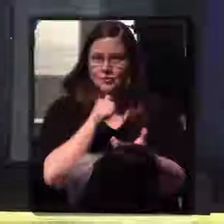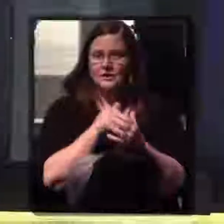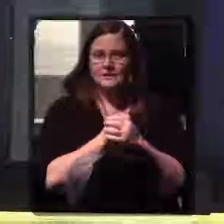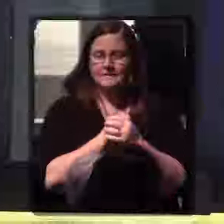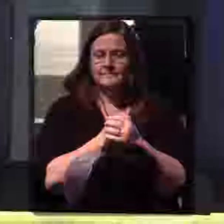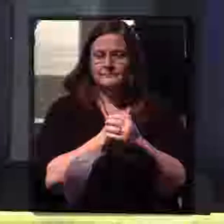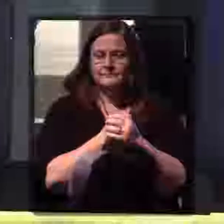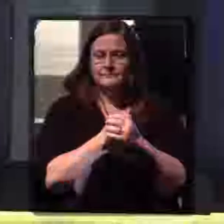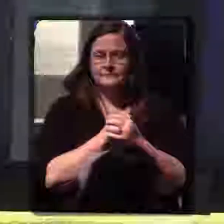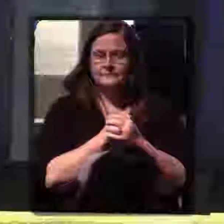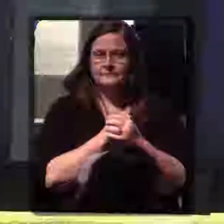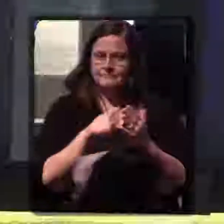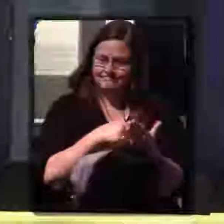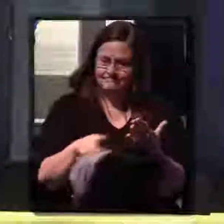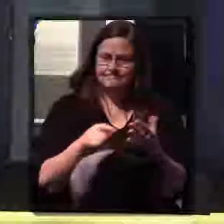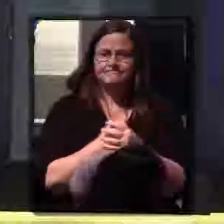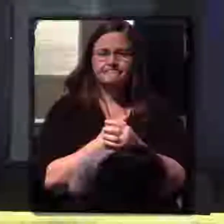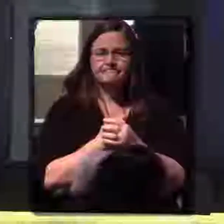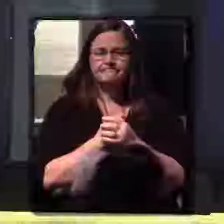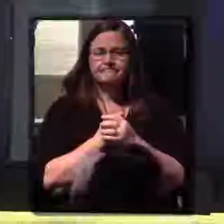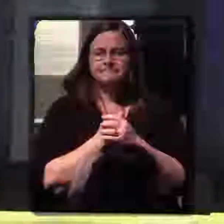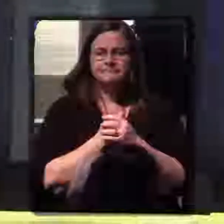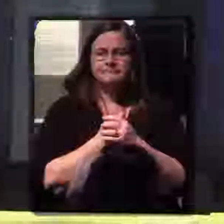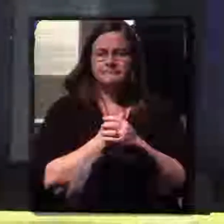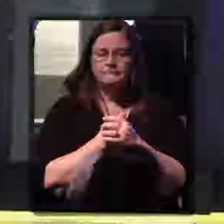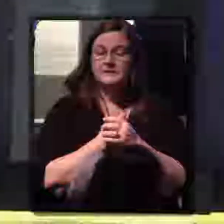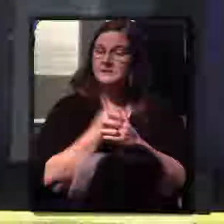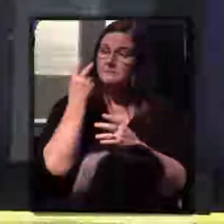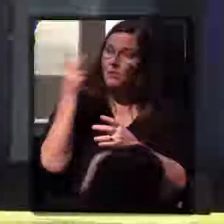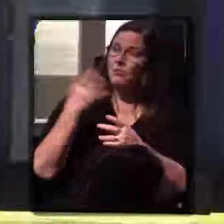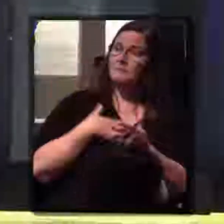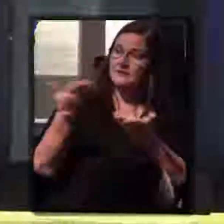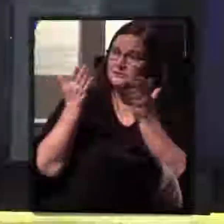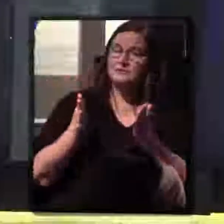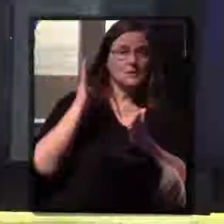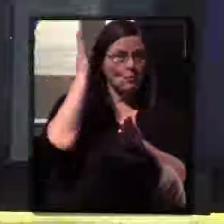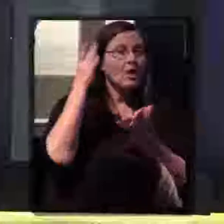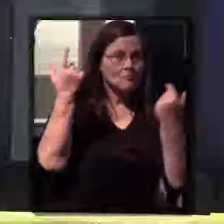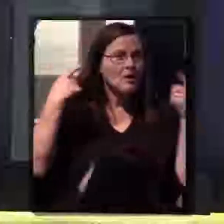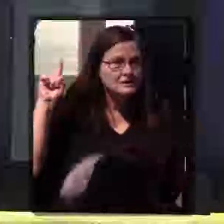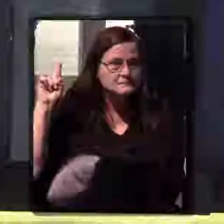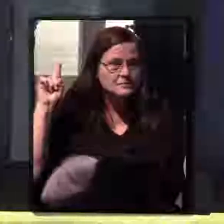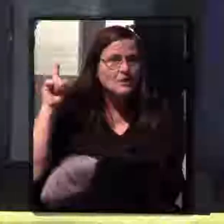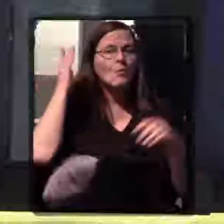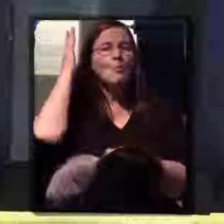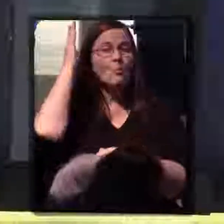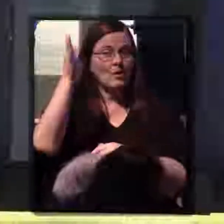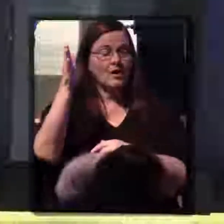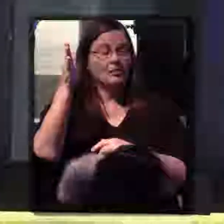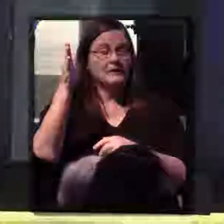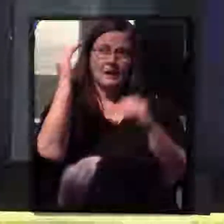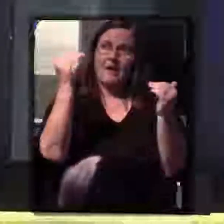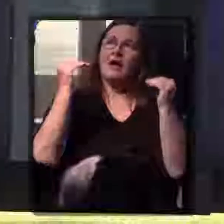else that comes is going to be about suffering and degradation. And so he says, "Behold, my